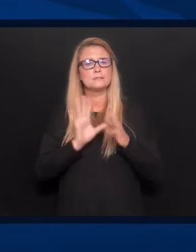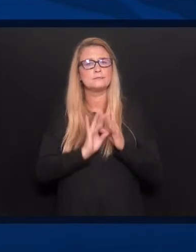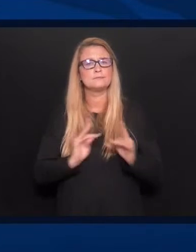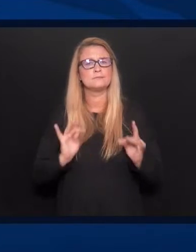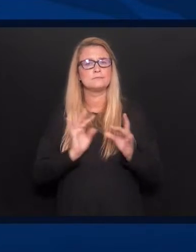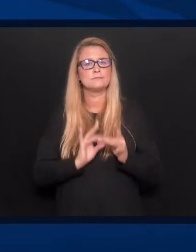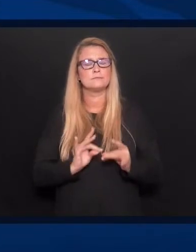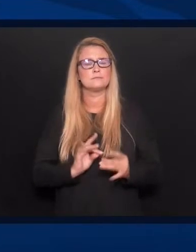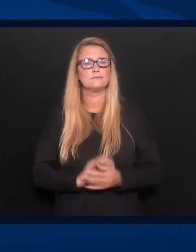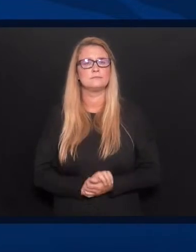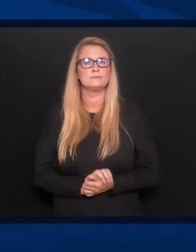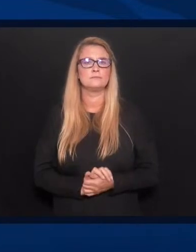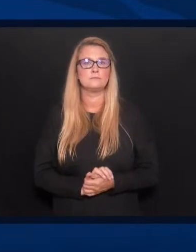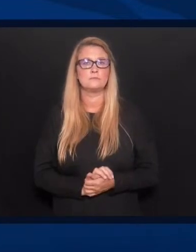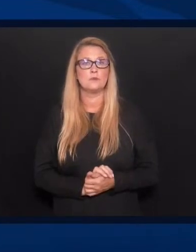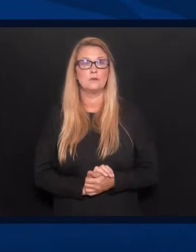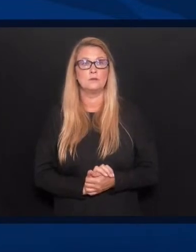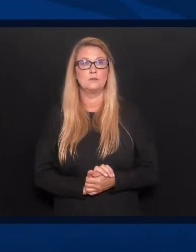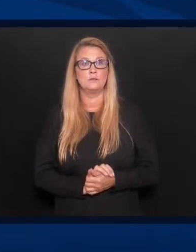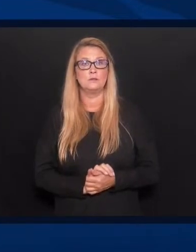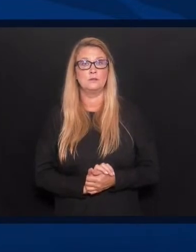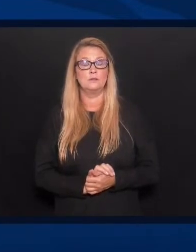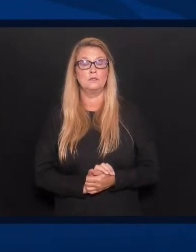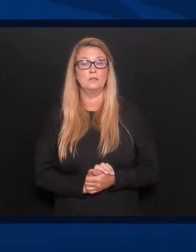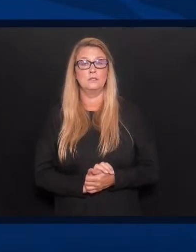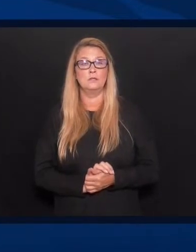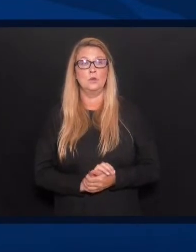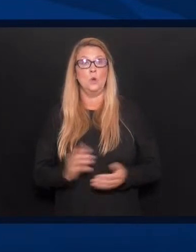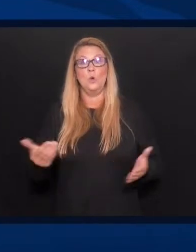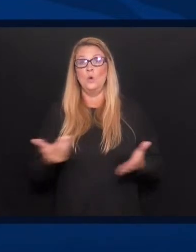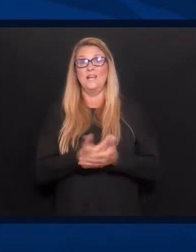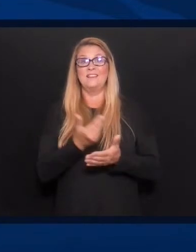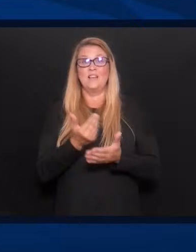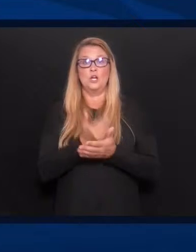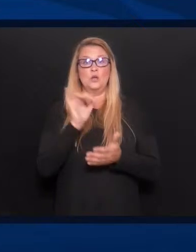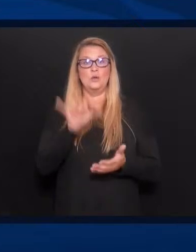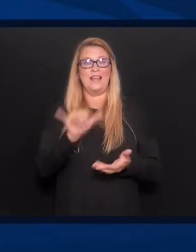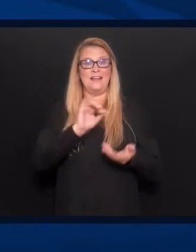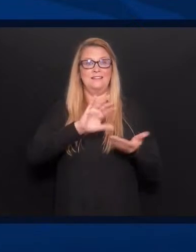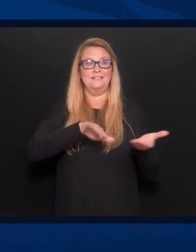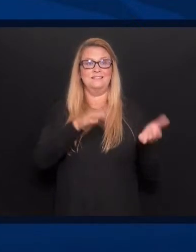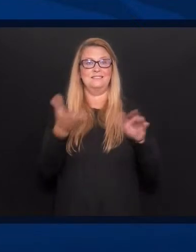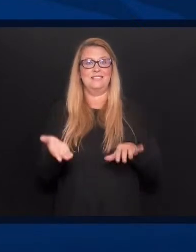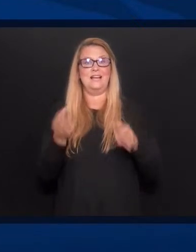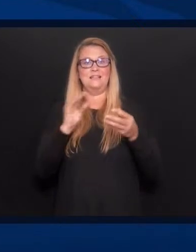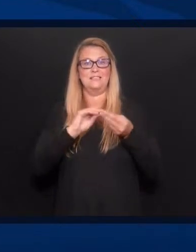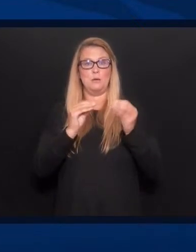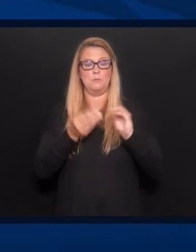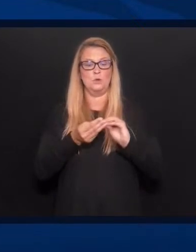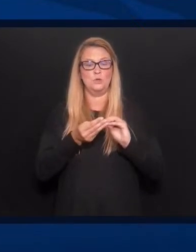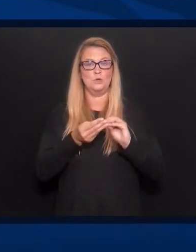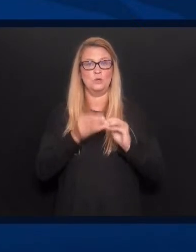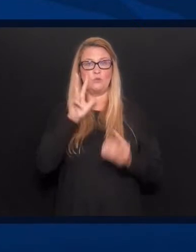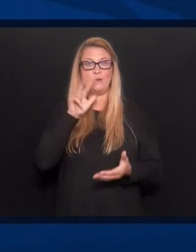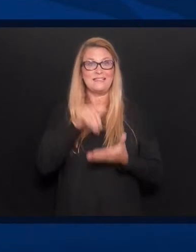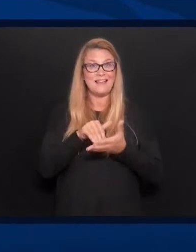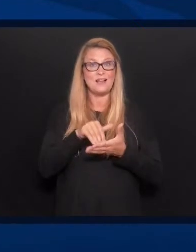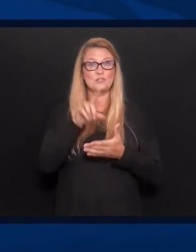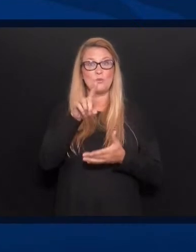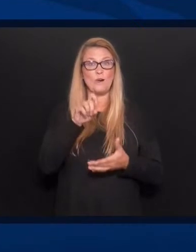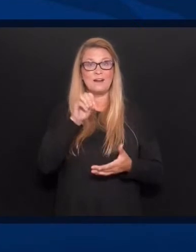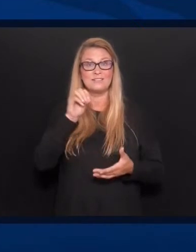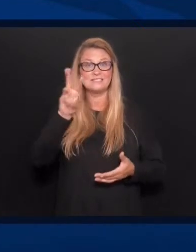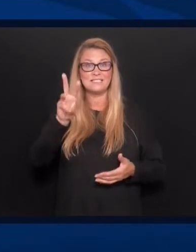to the list, Governor, with the new death toll of 3,106 West Virginians who've died